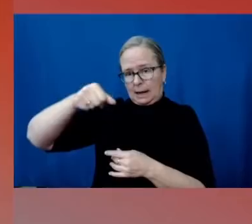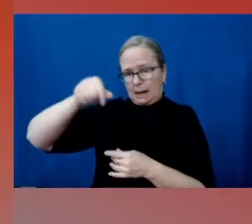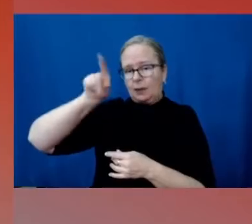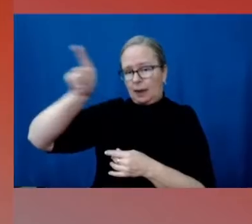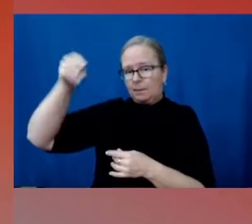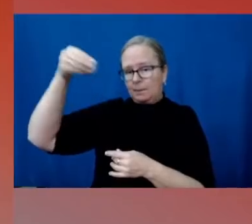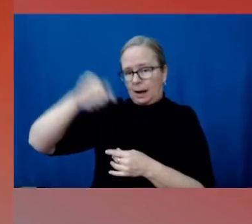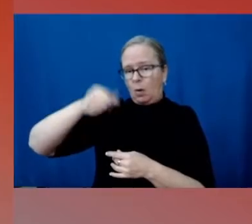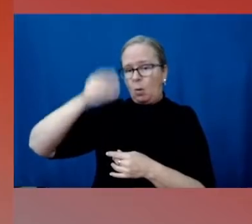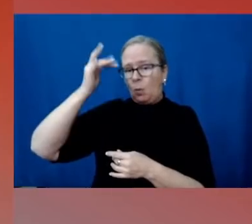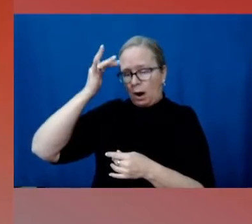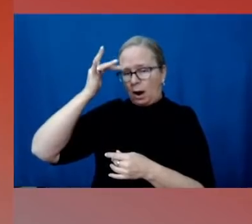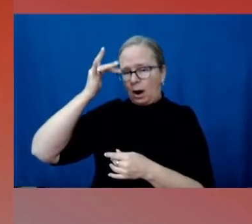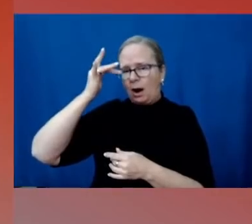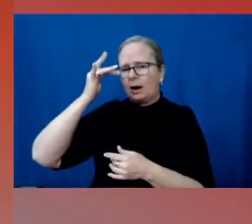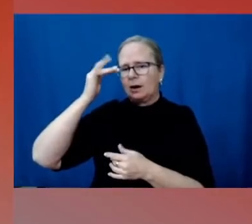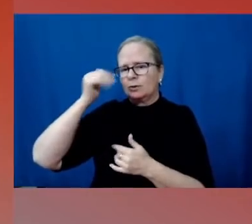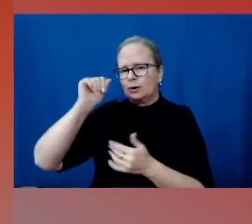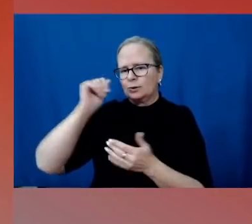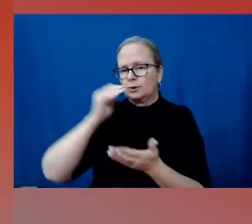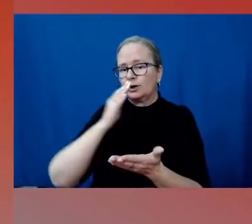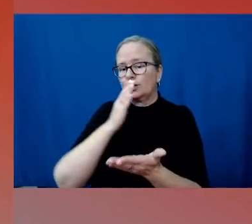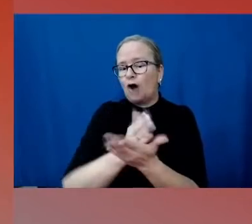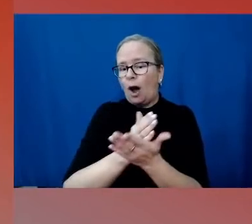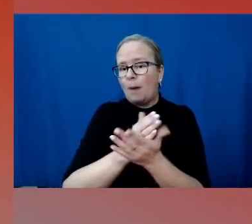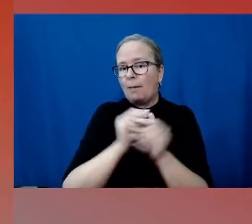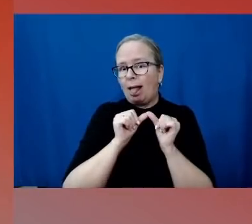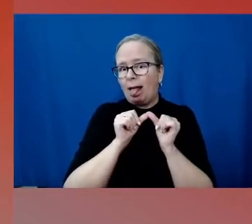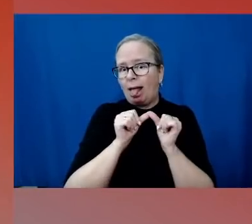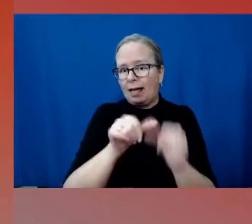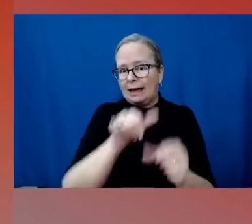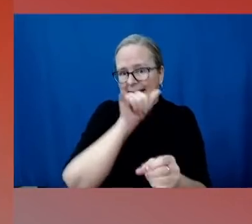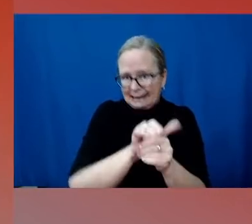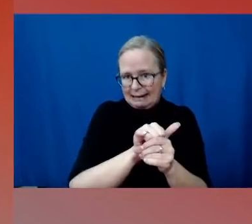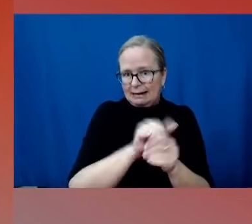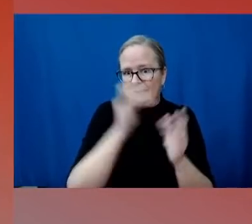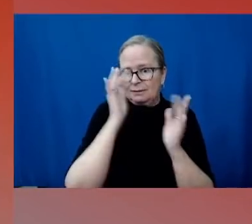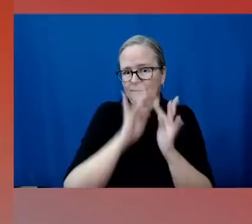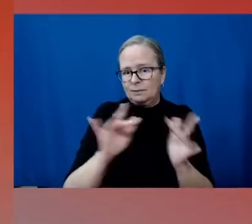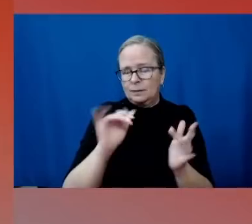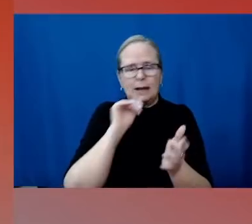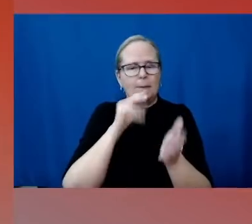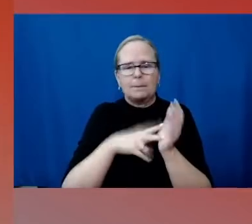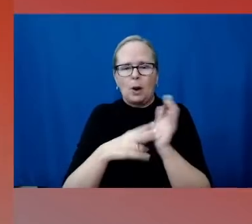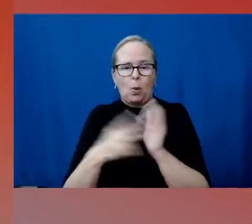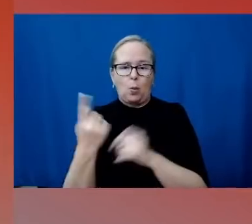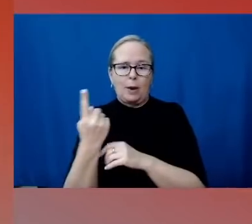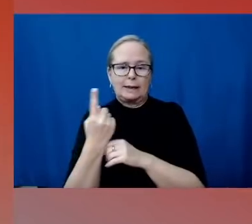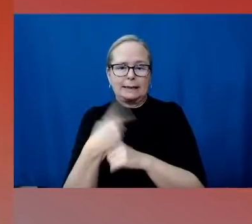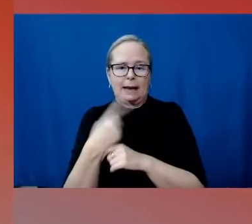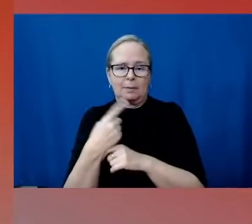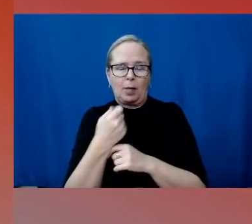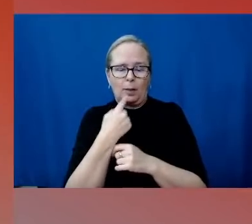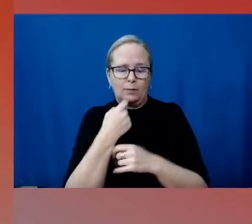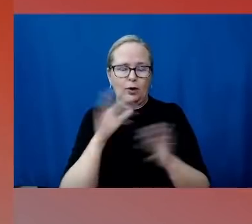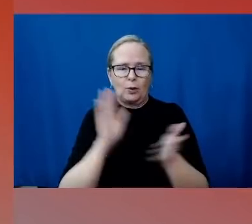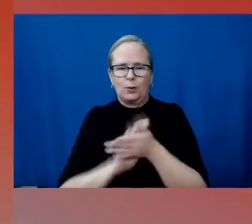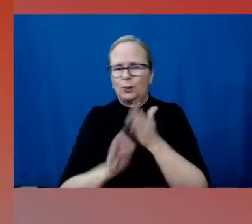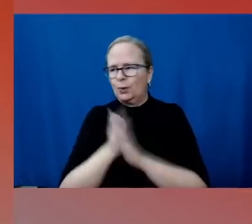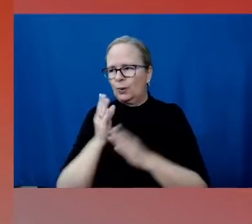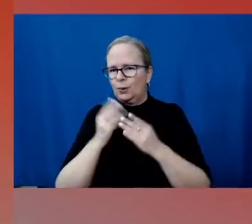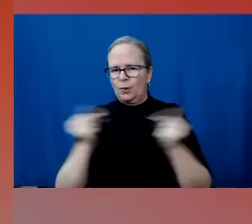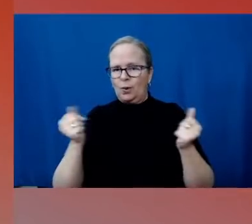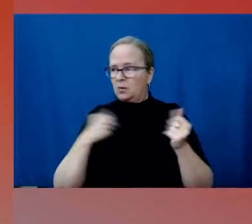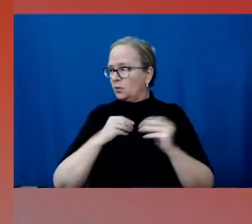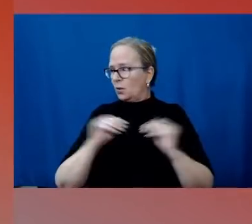expensive hospitalizations. But it doesn't necessarily mean that you go from you're only going to have 1 day of symptoms and you're not going to have any